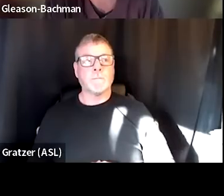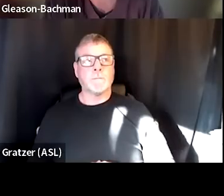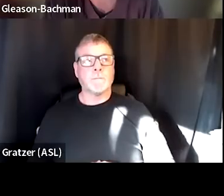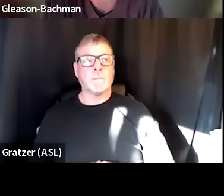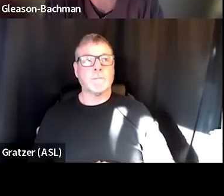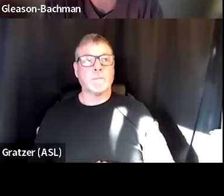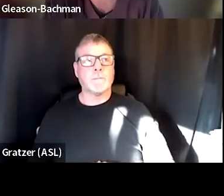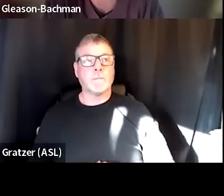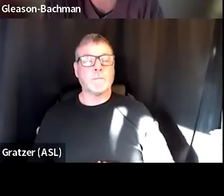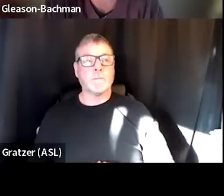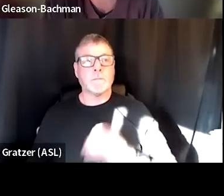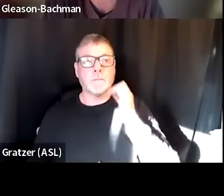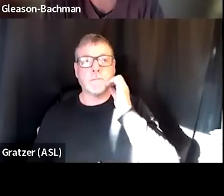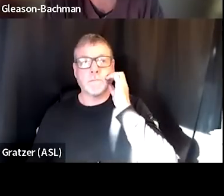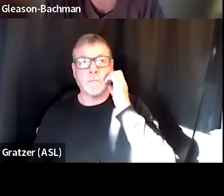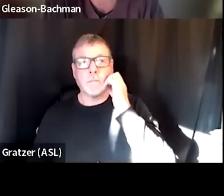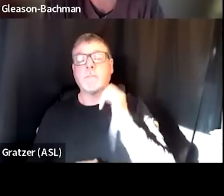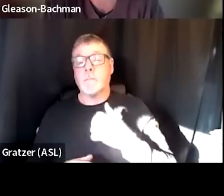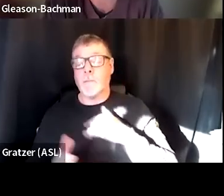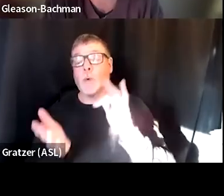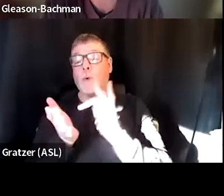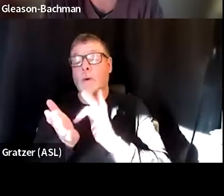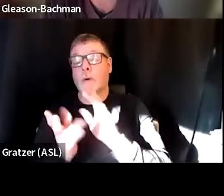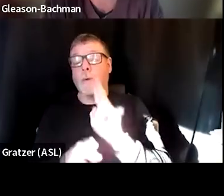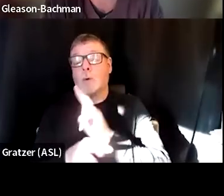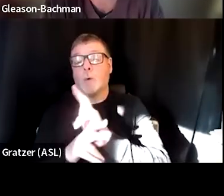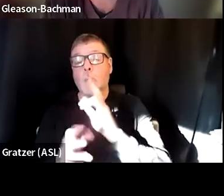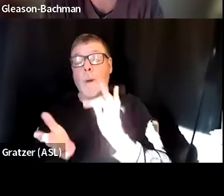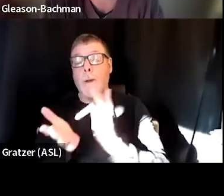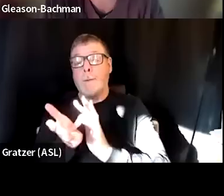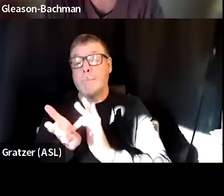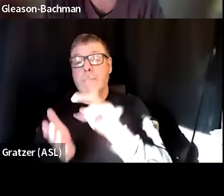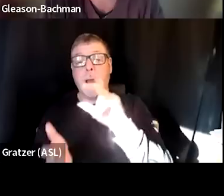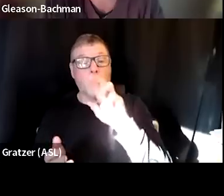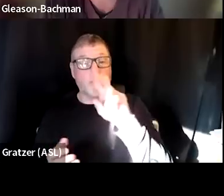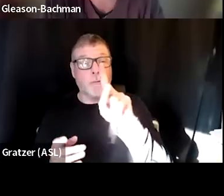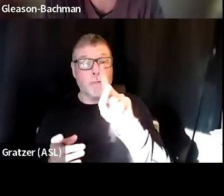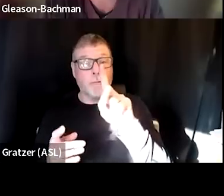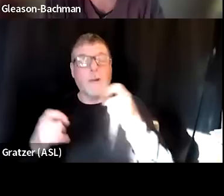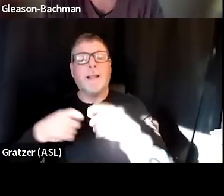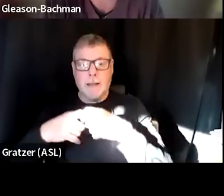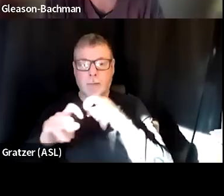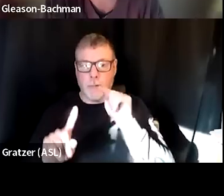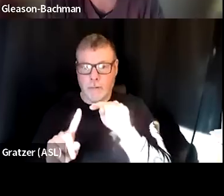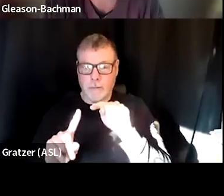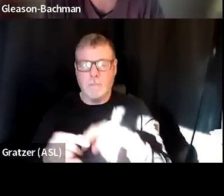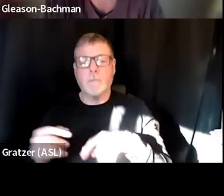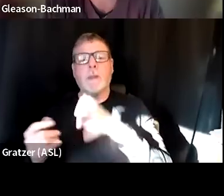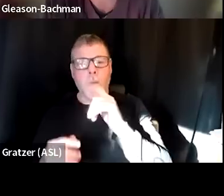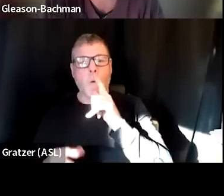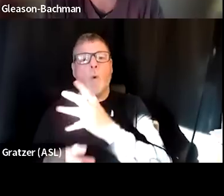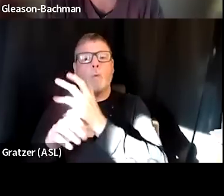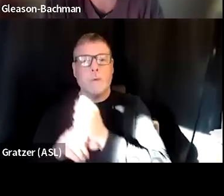We use the electronic medical record to keep track of who is receiving